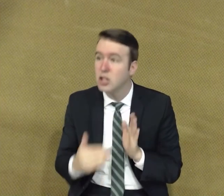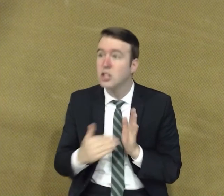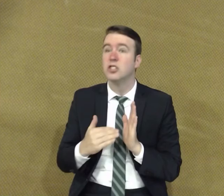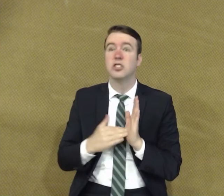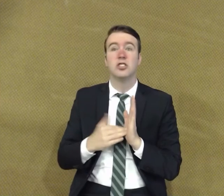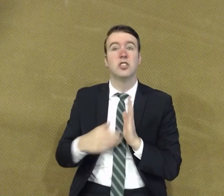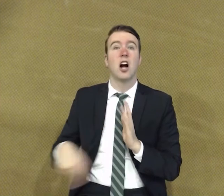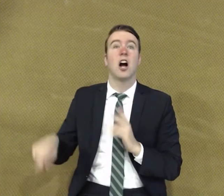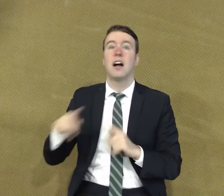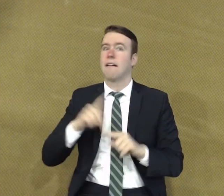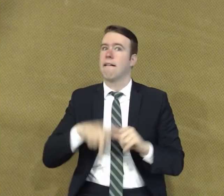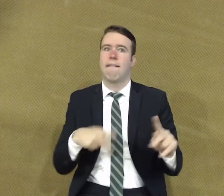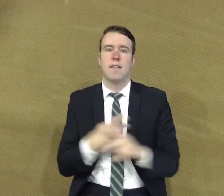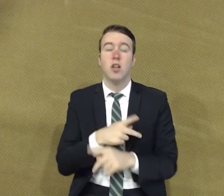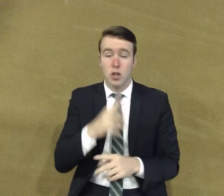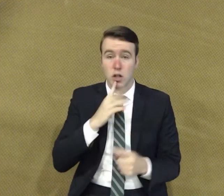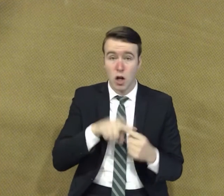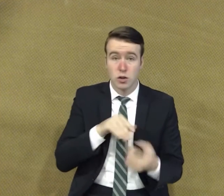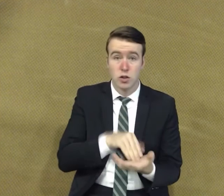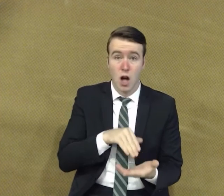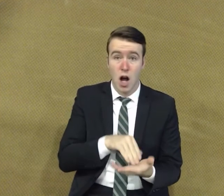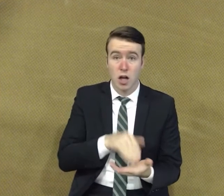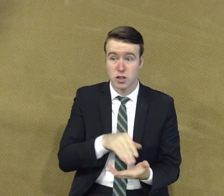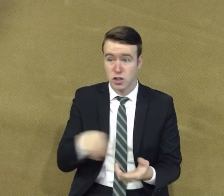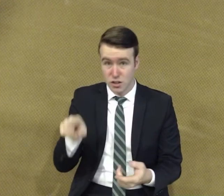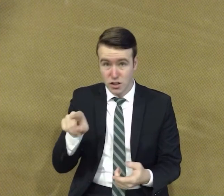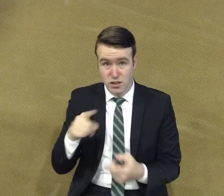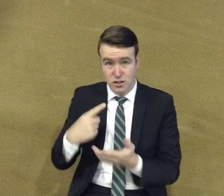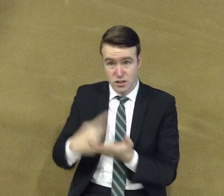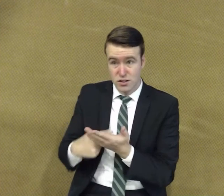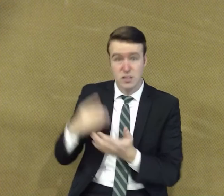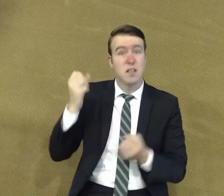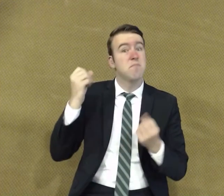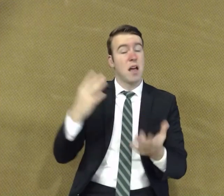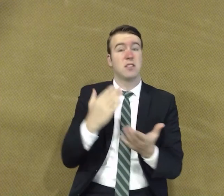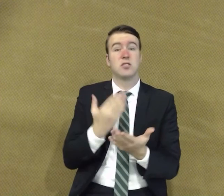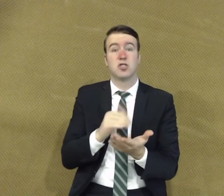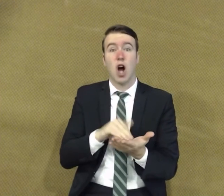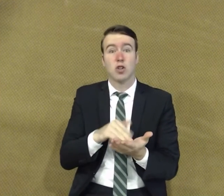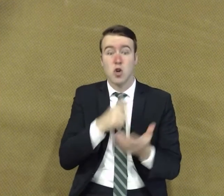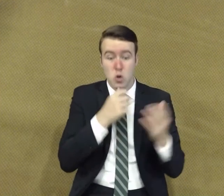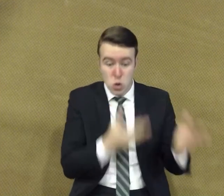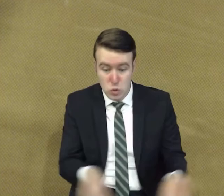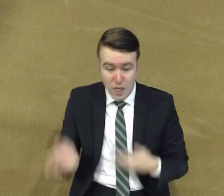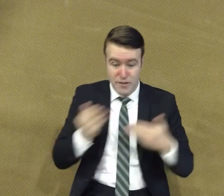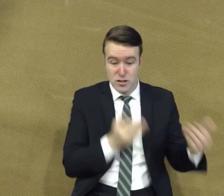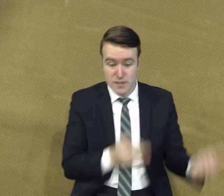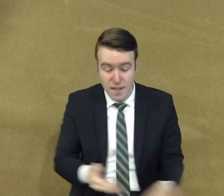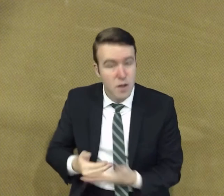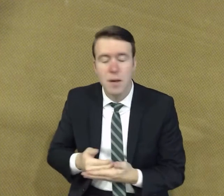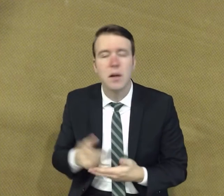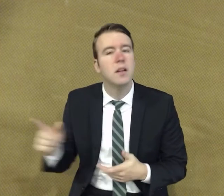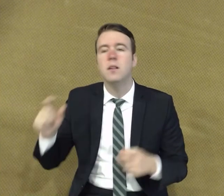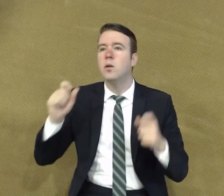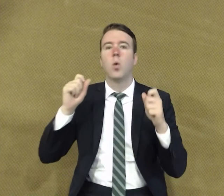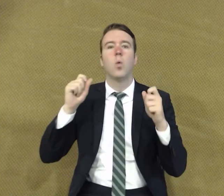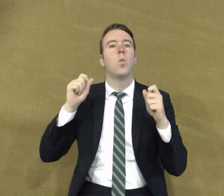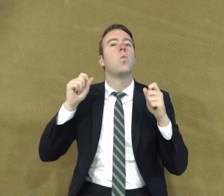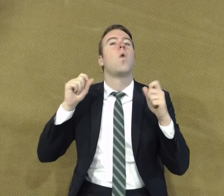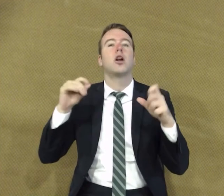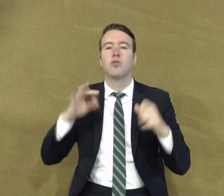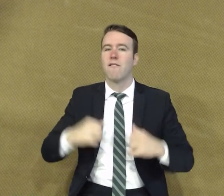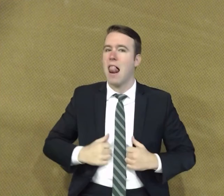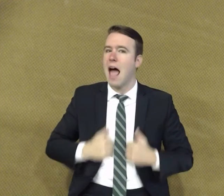yet has got over. And if you talk to doctors, they would tell you that doctors that deliver babies, that the wonder of birth, the wonder